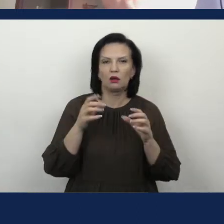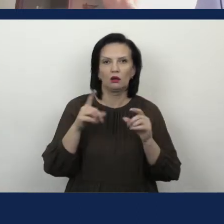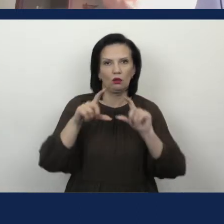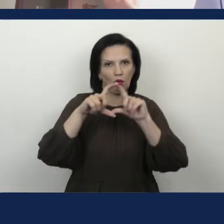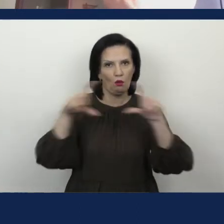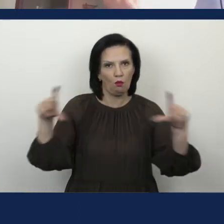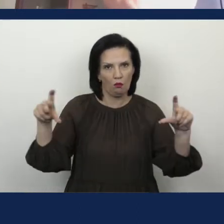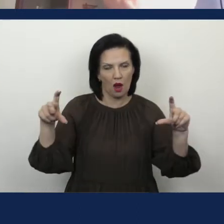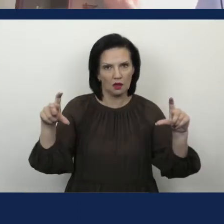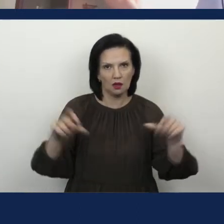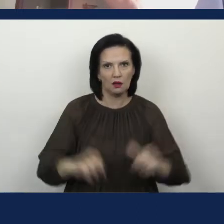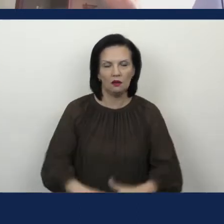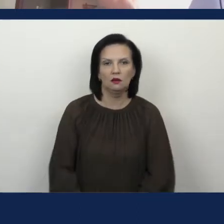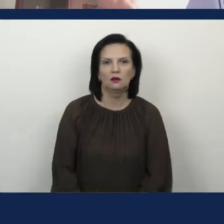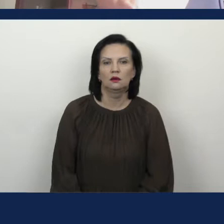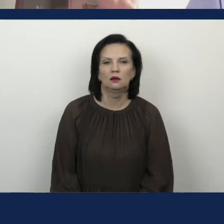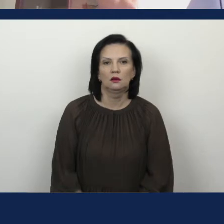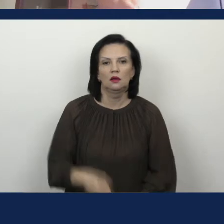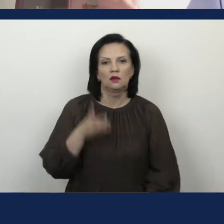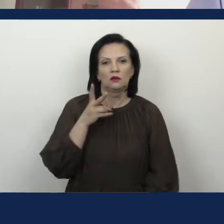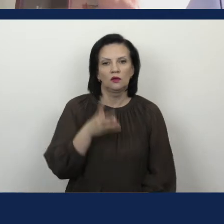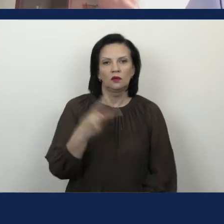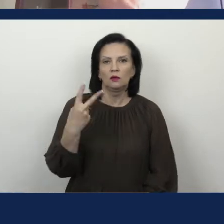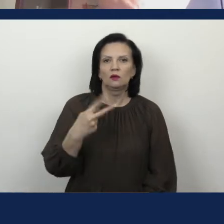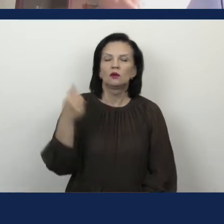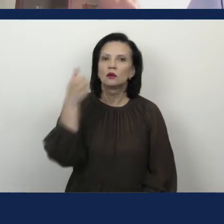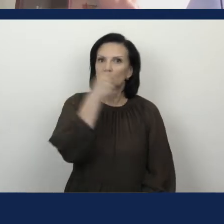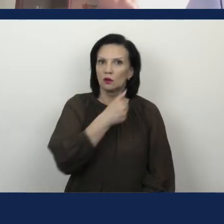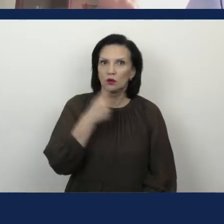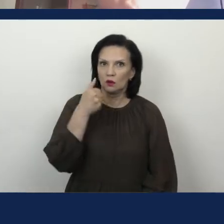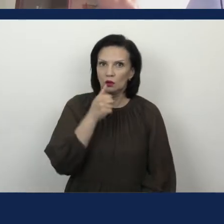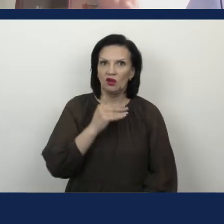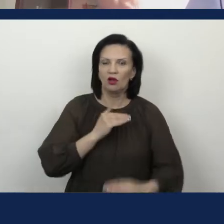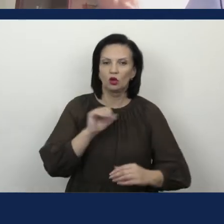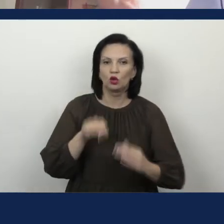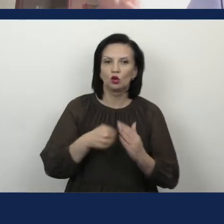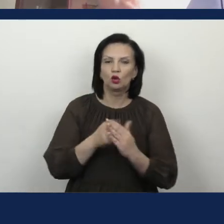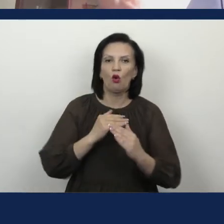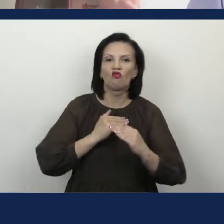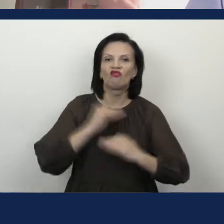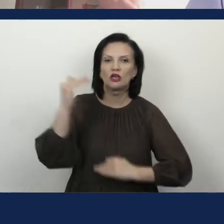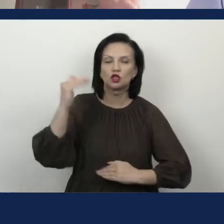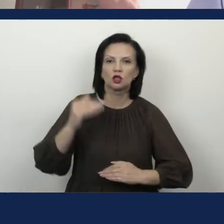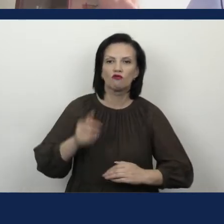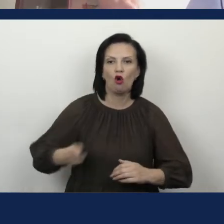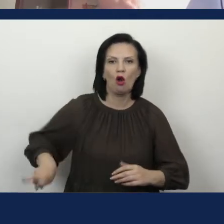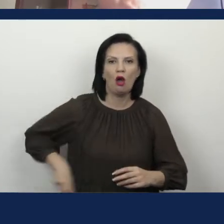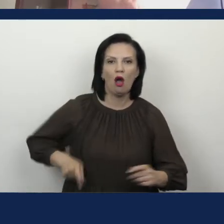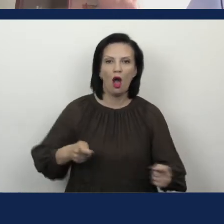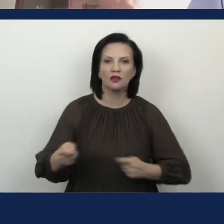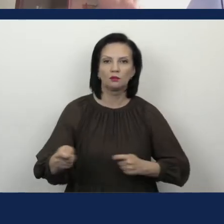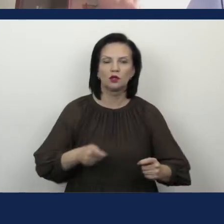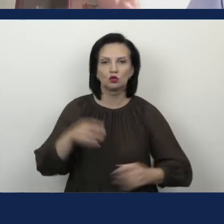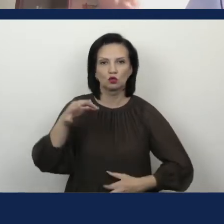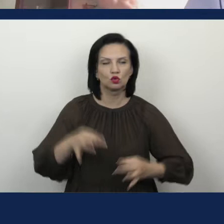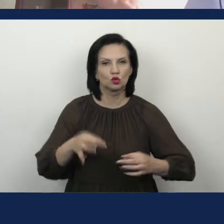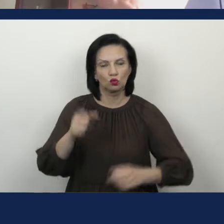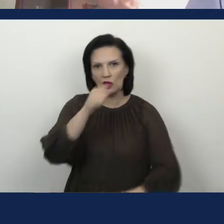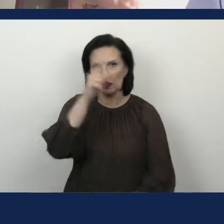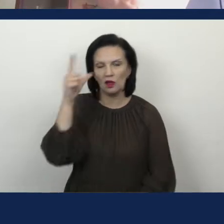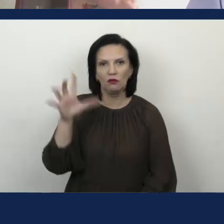In 2020, the Supreme Administrative Court of Lithuania had received a